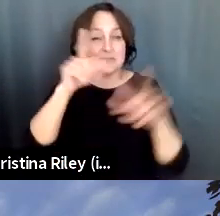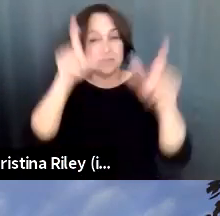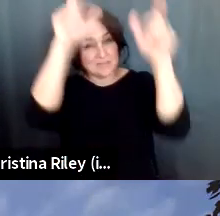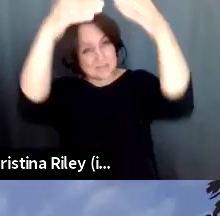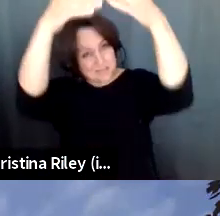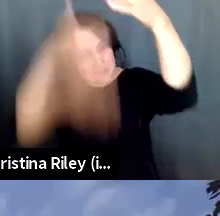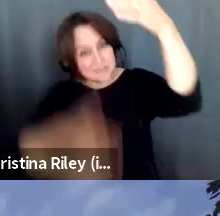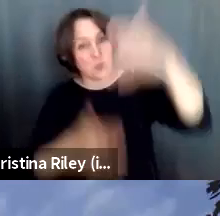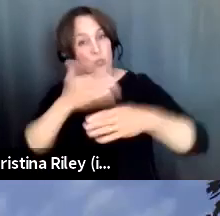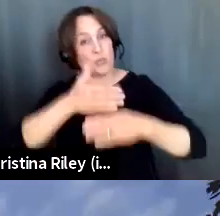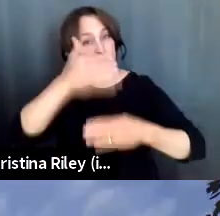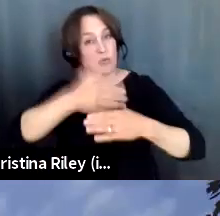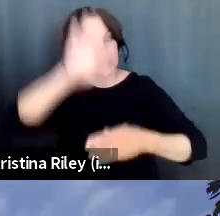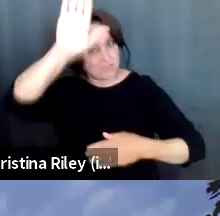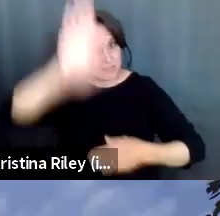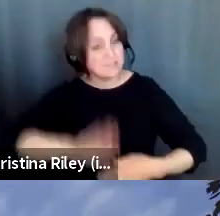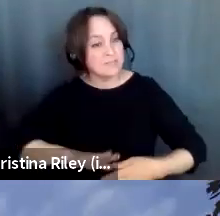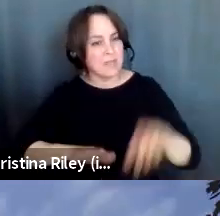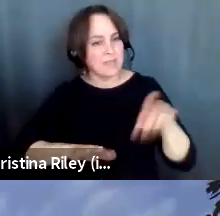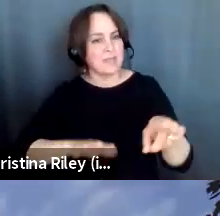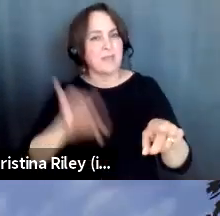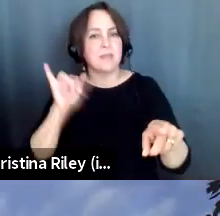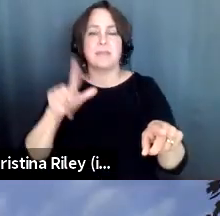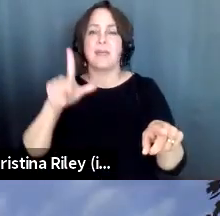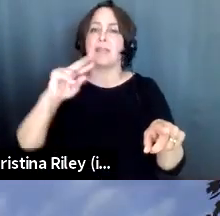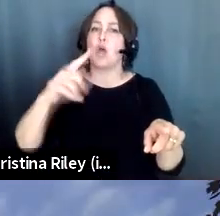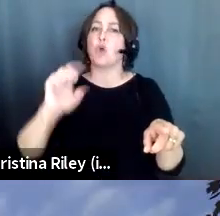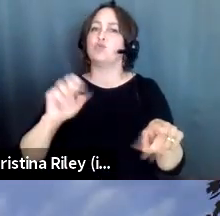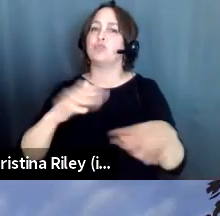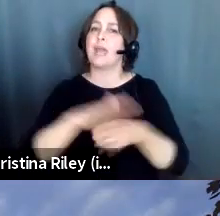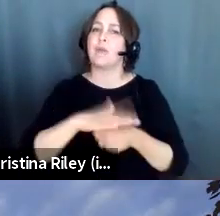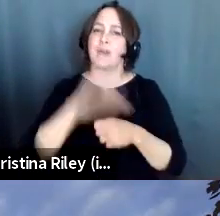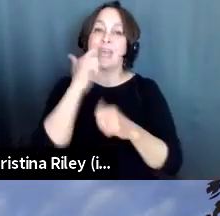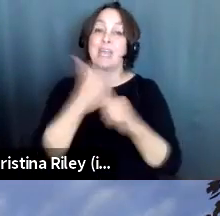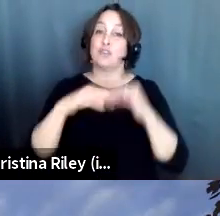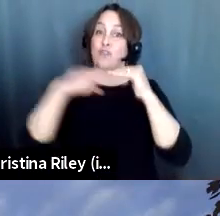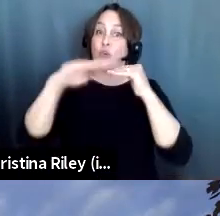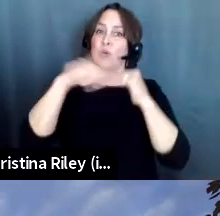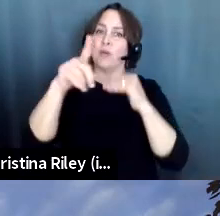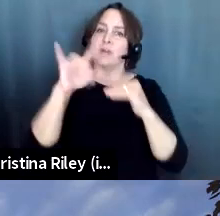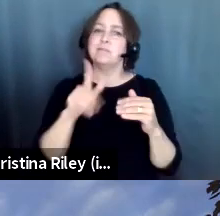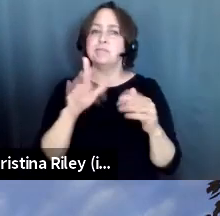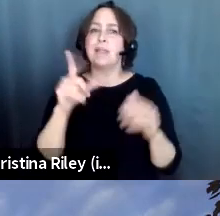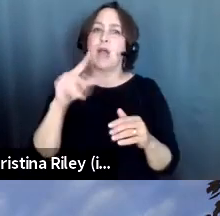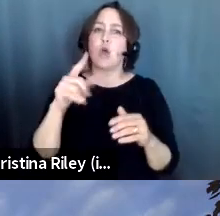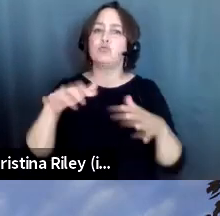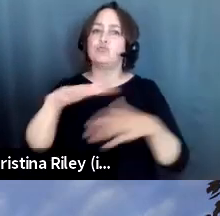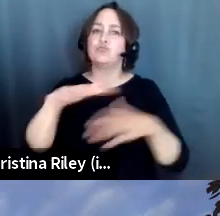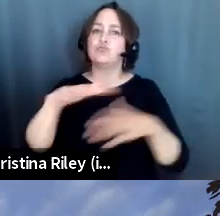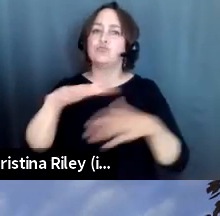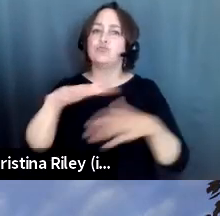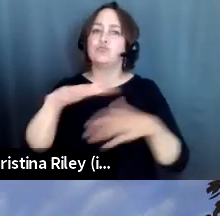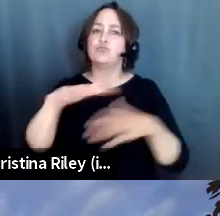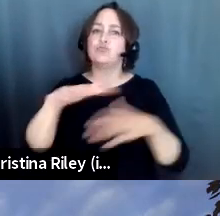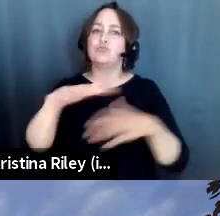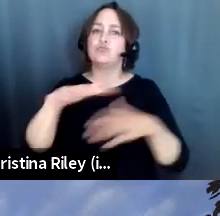building there. That's the lounge area on each of the residence floors that indicate that that's a more